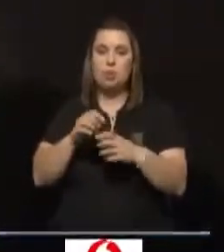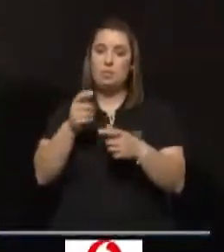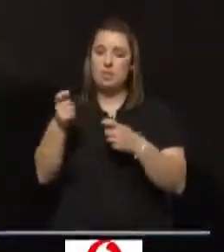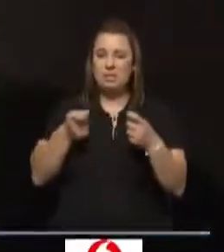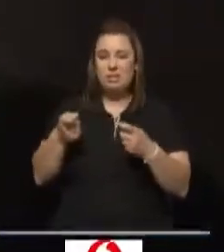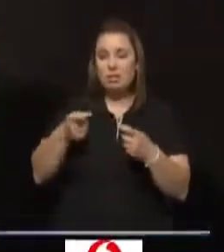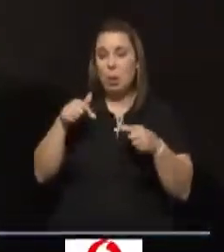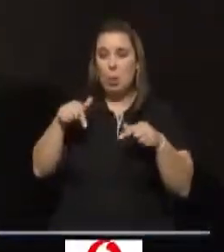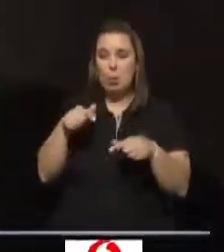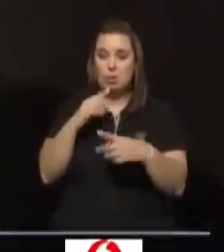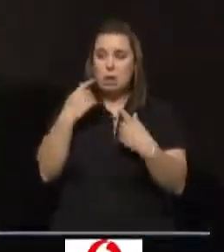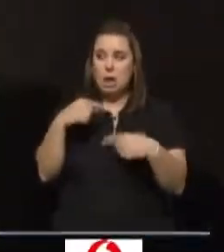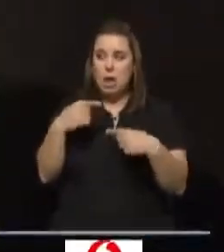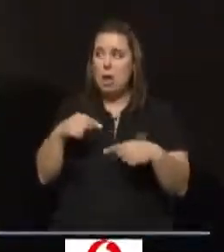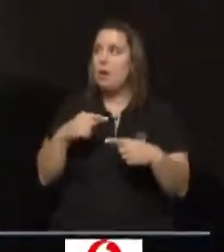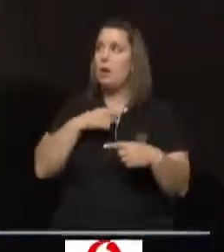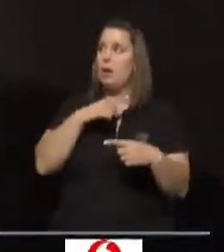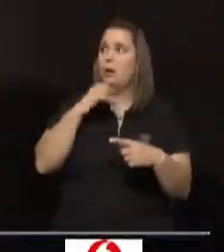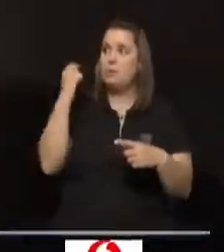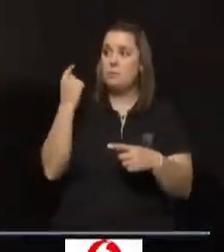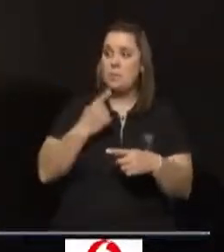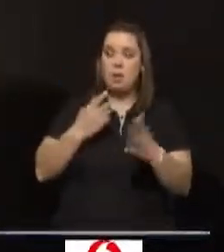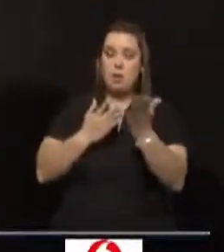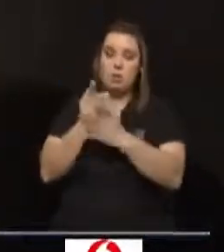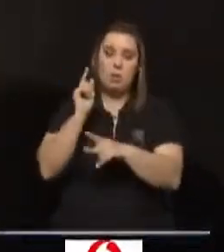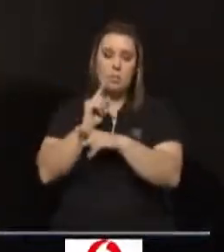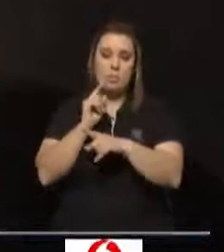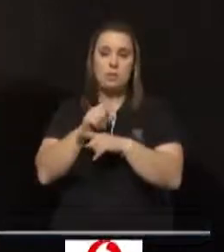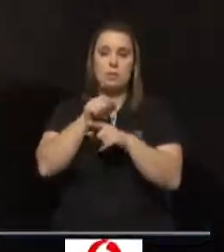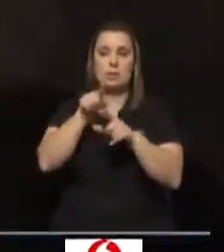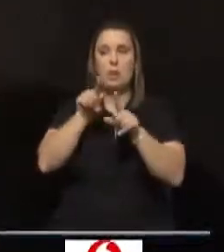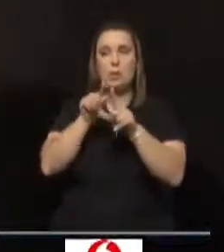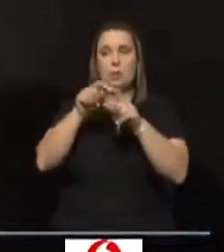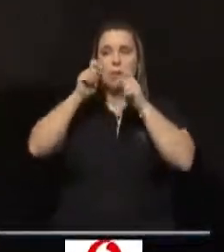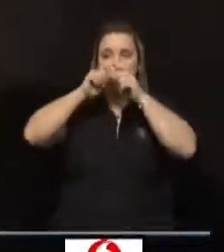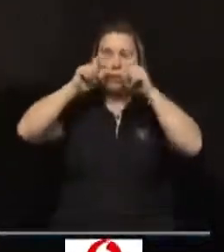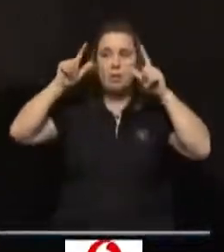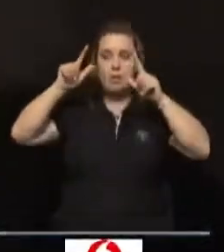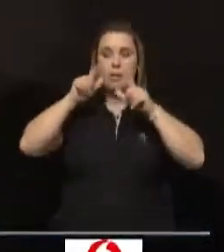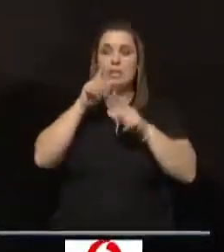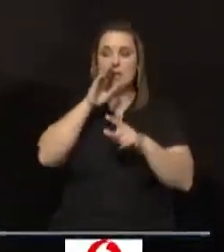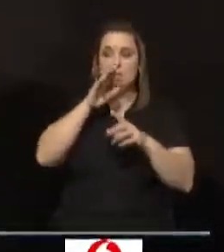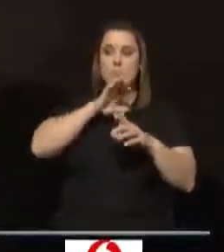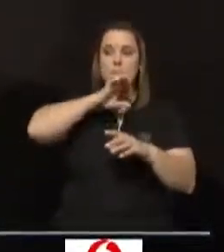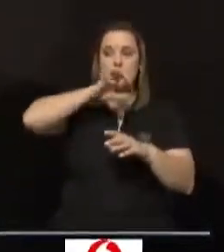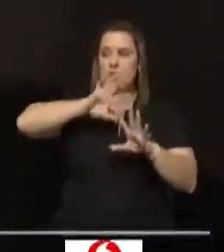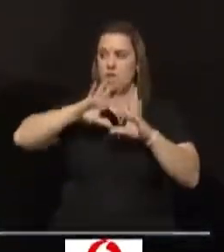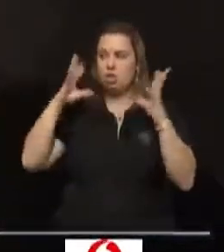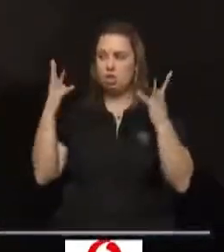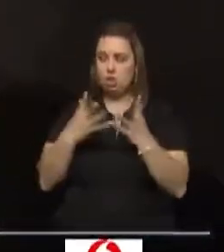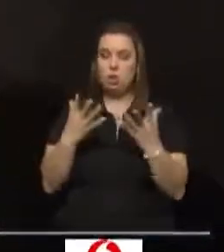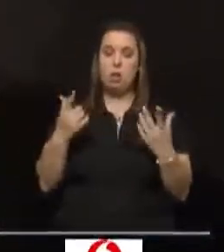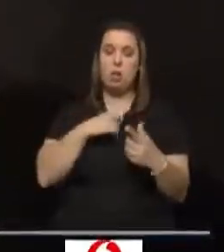And we didn't have the problems that we had then, but we have them now. And this is a